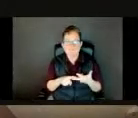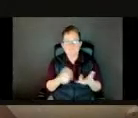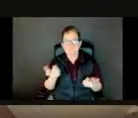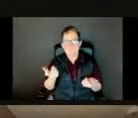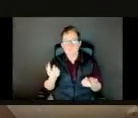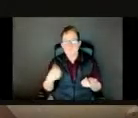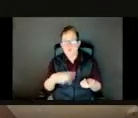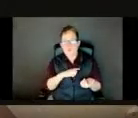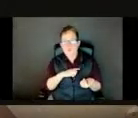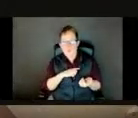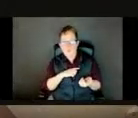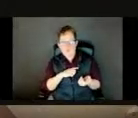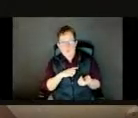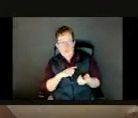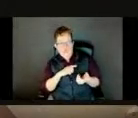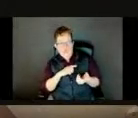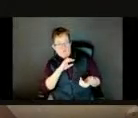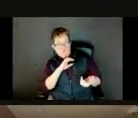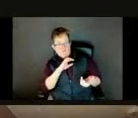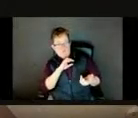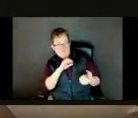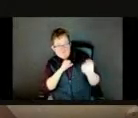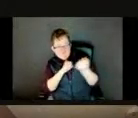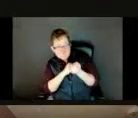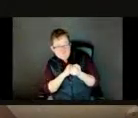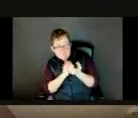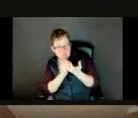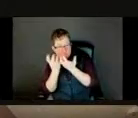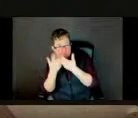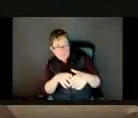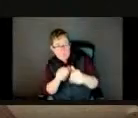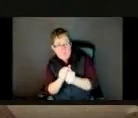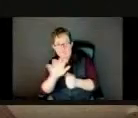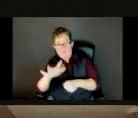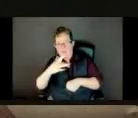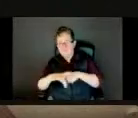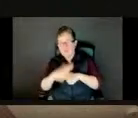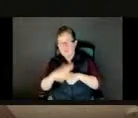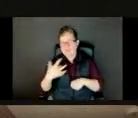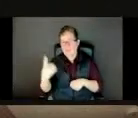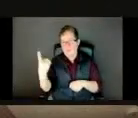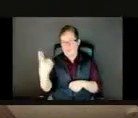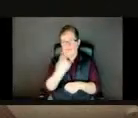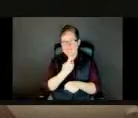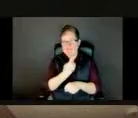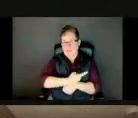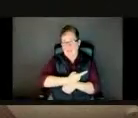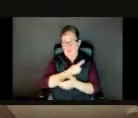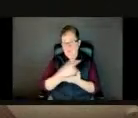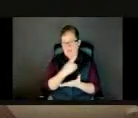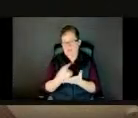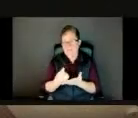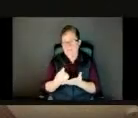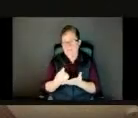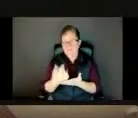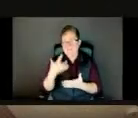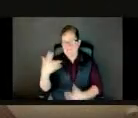And we synchronize ourselves with their availability, which is largely one day a week, which has become traditionally a